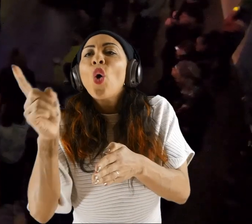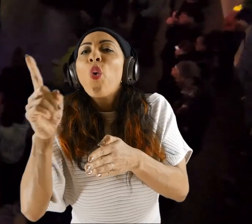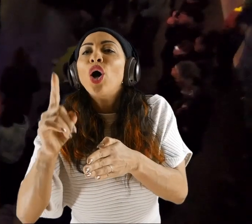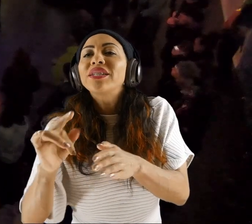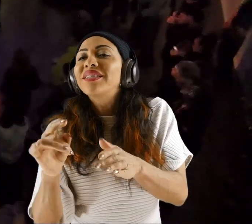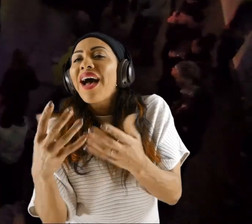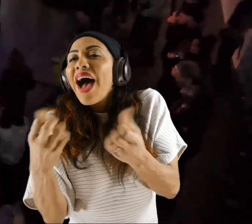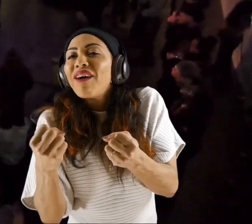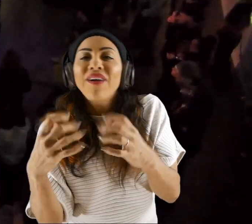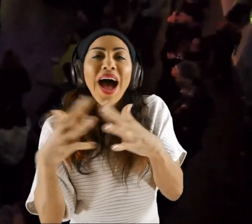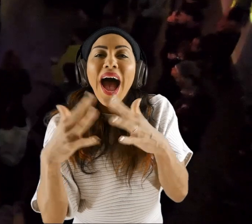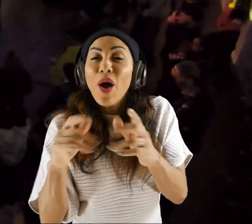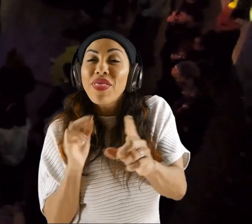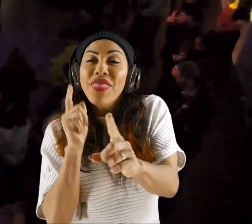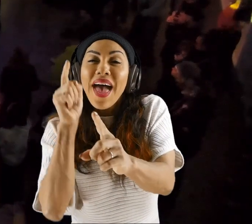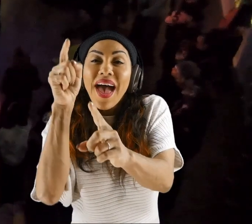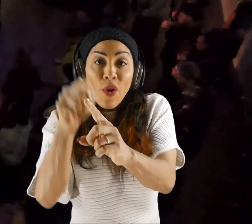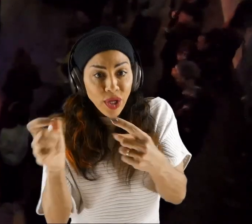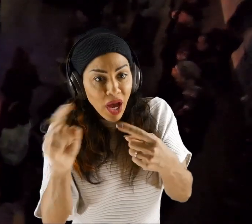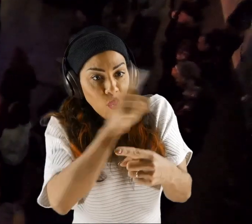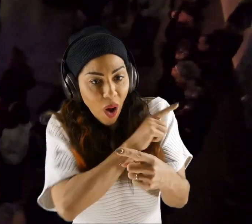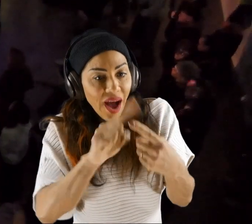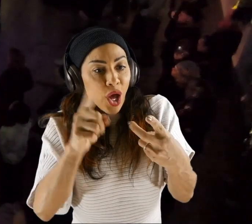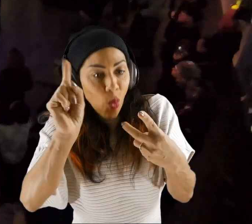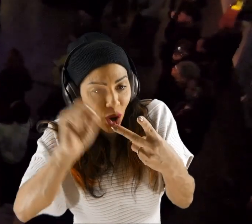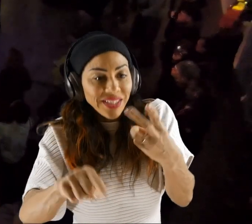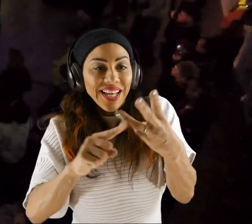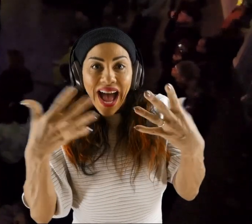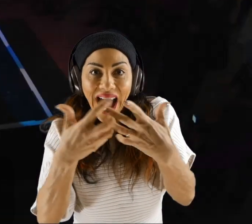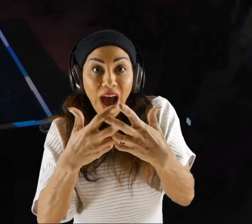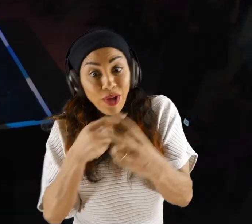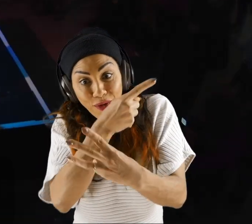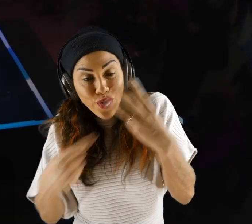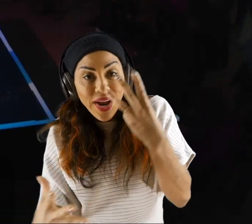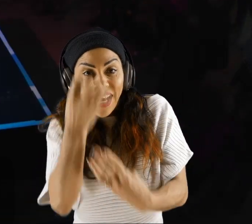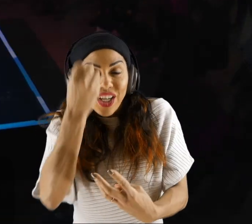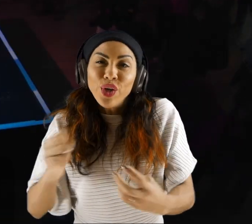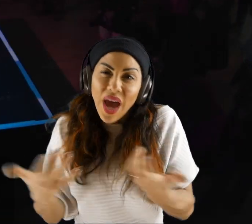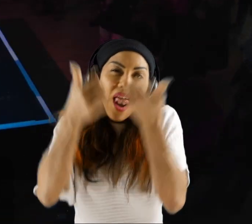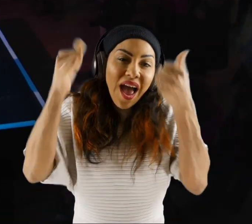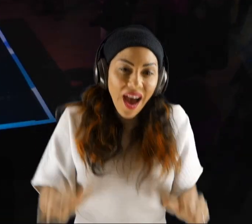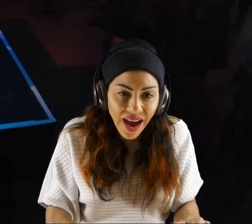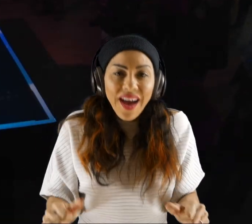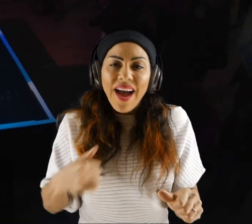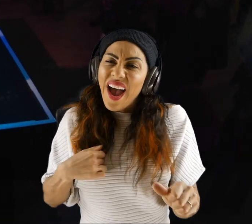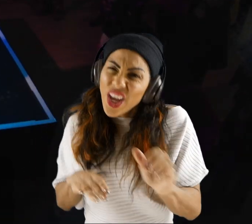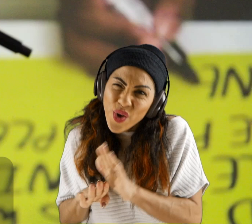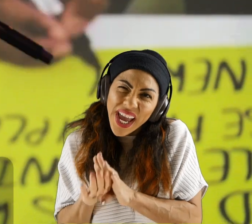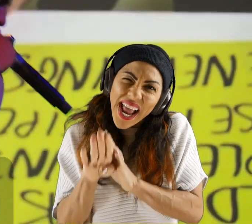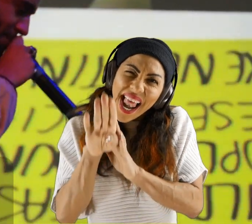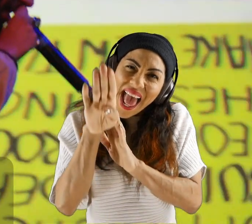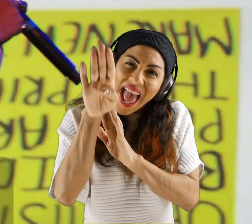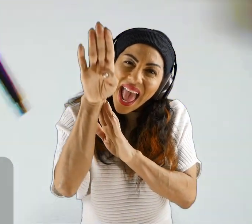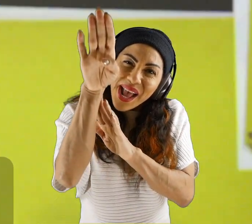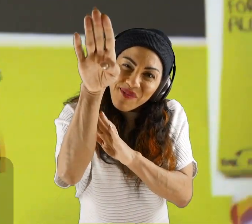distance, think of those the street lighting. And when you have all three, nobody can take you, of course, any weather or climate. And you could even lose the last two and still be alright if you carried